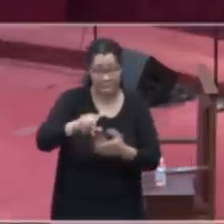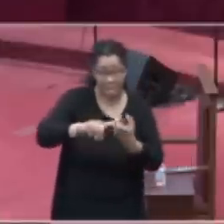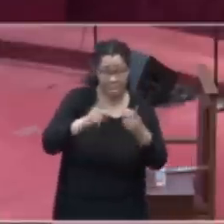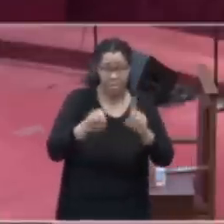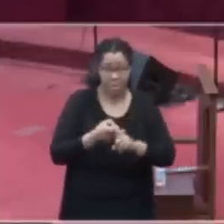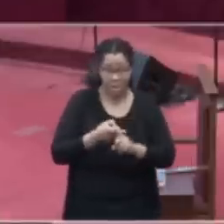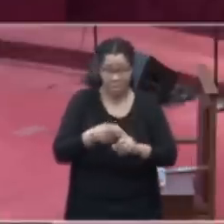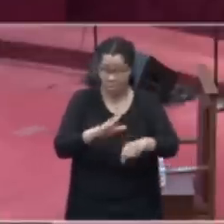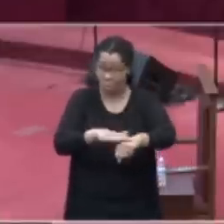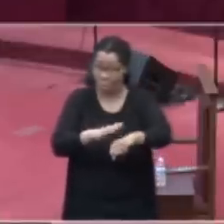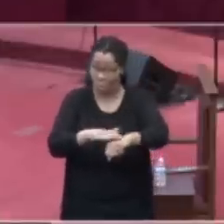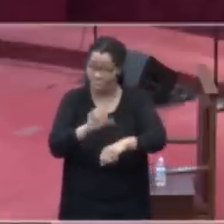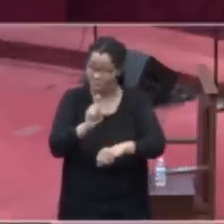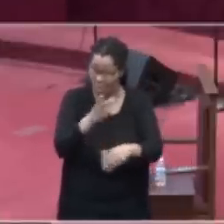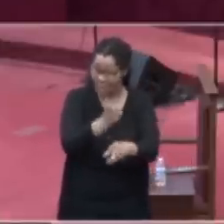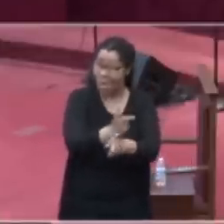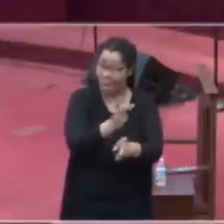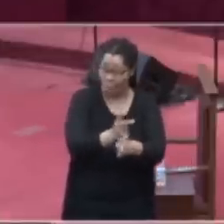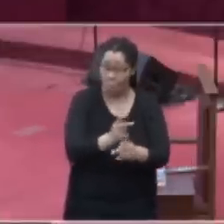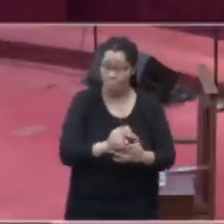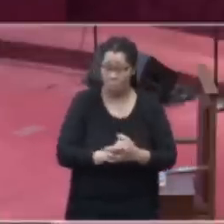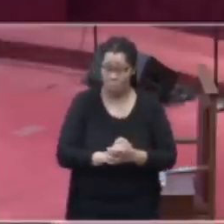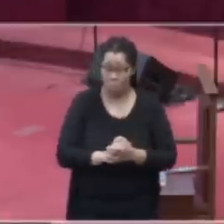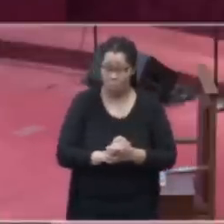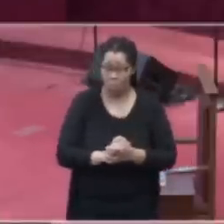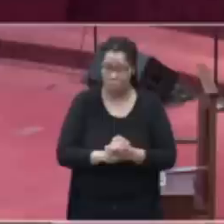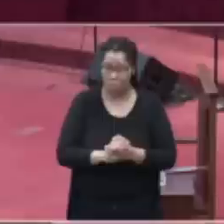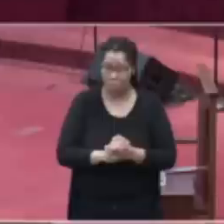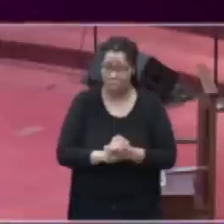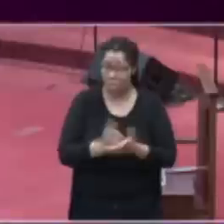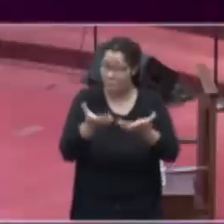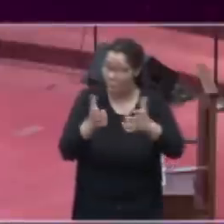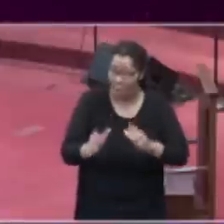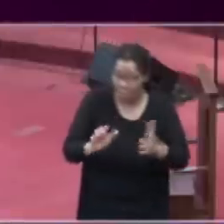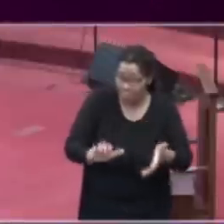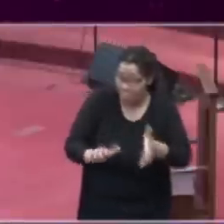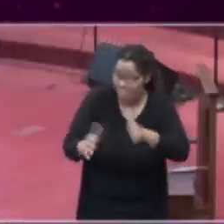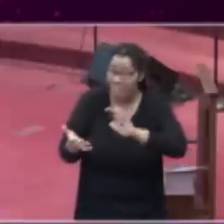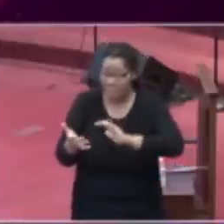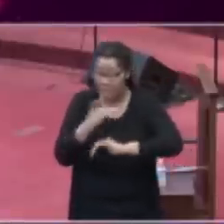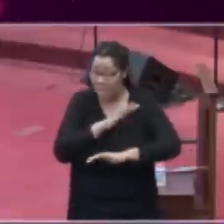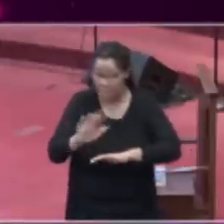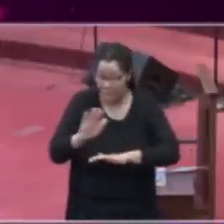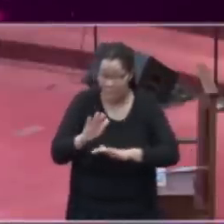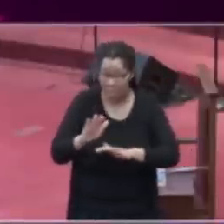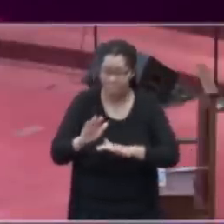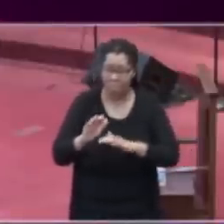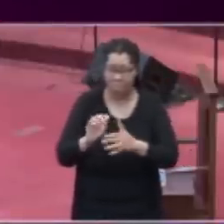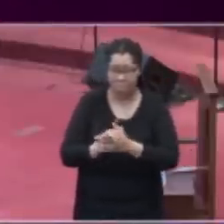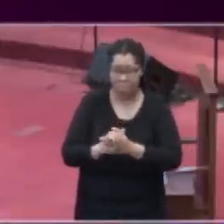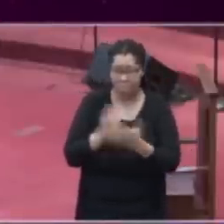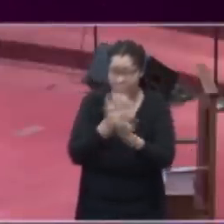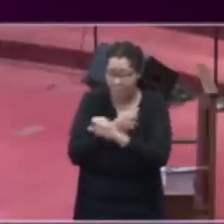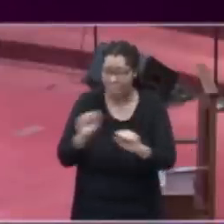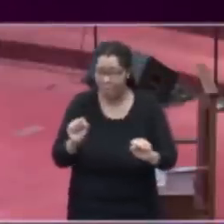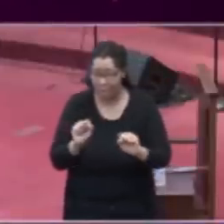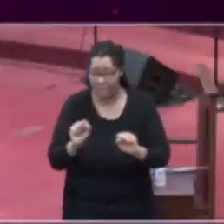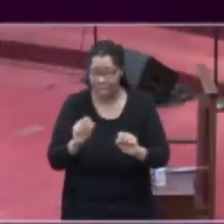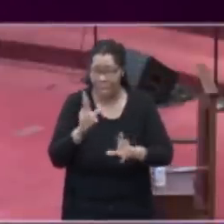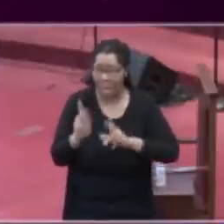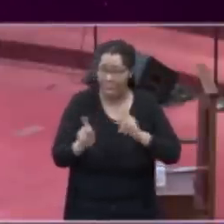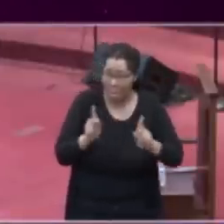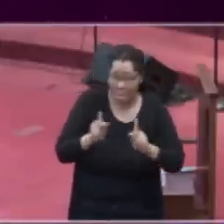be well warned, be on guard, lest you lose your footing and get swept off your feet by these lawless